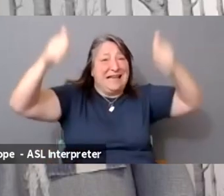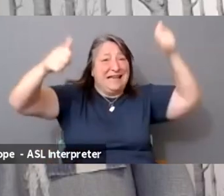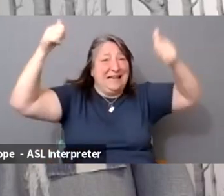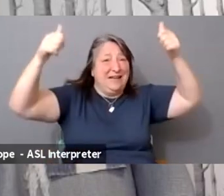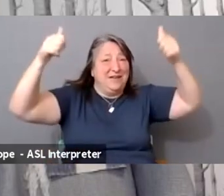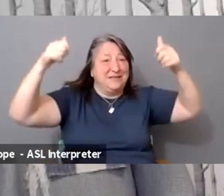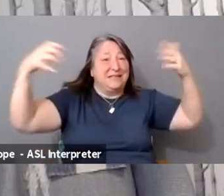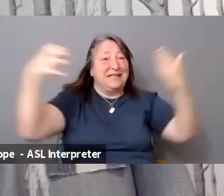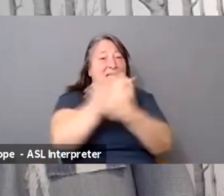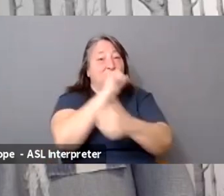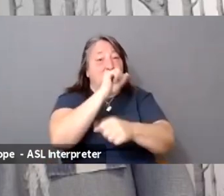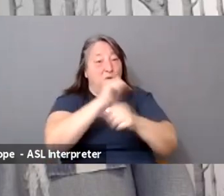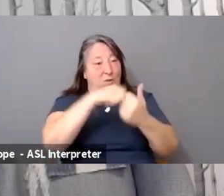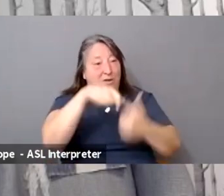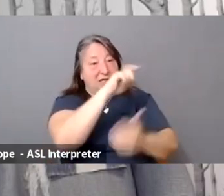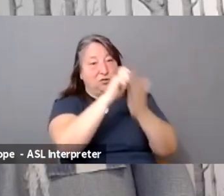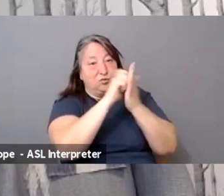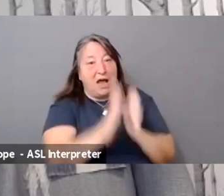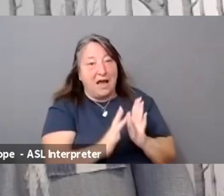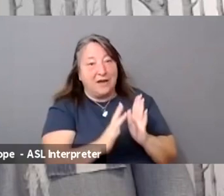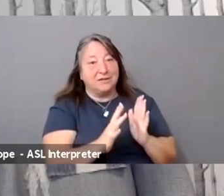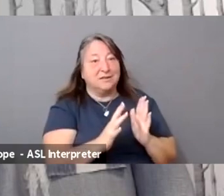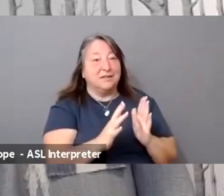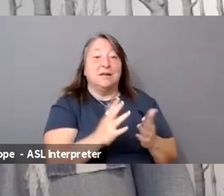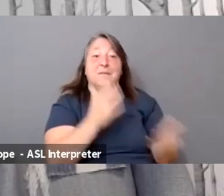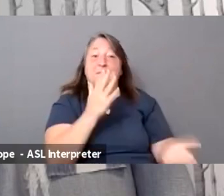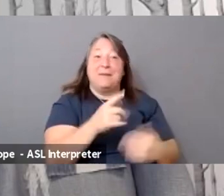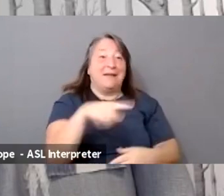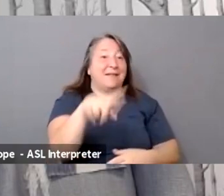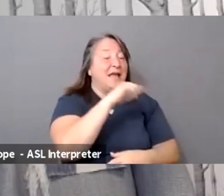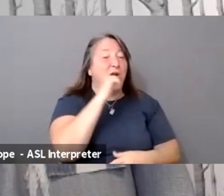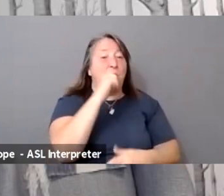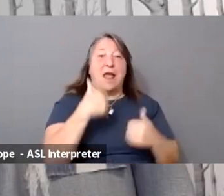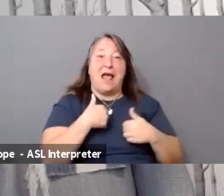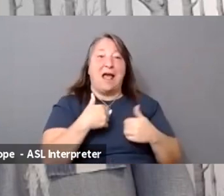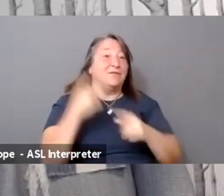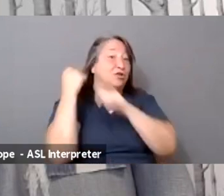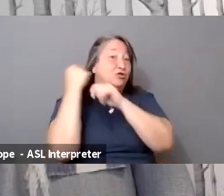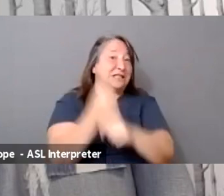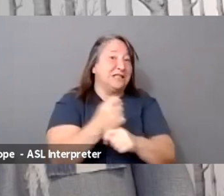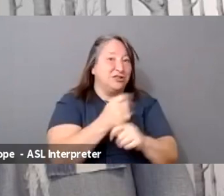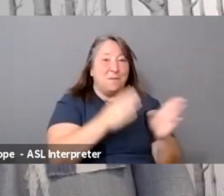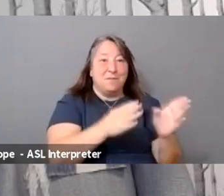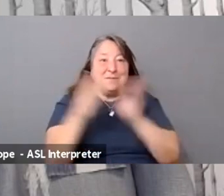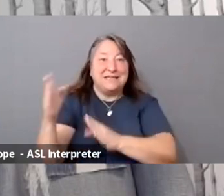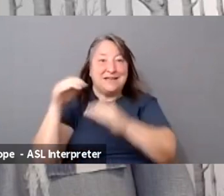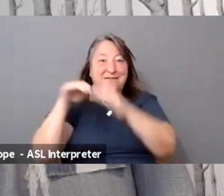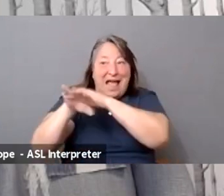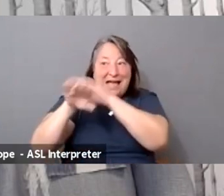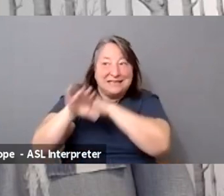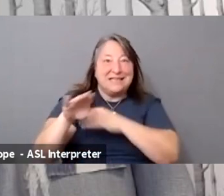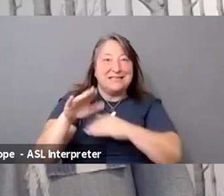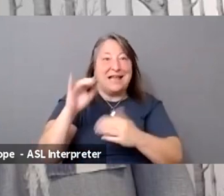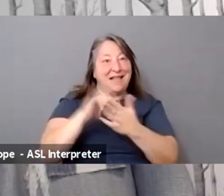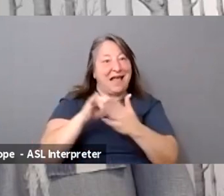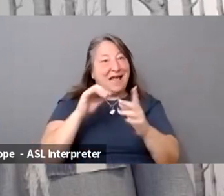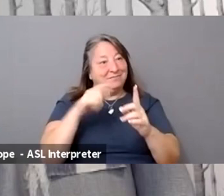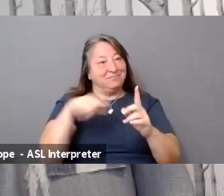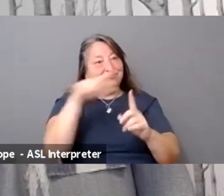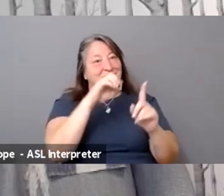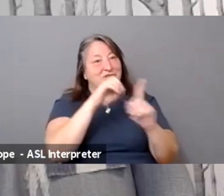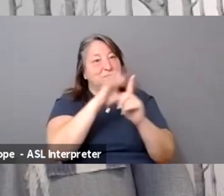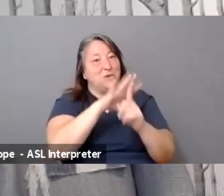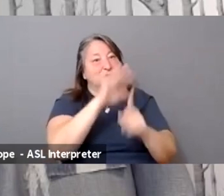who, like I said, they may not have the traditional means of access, and it exposes us to them as well.